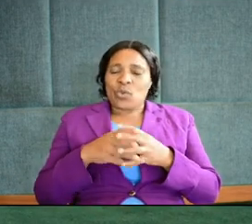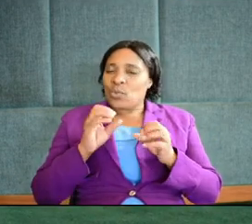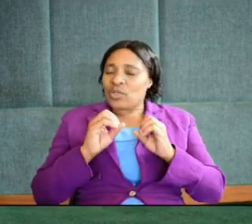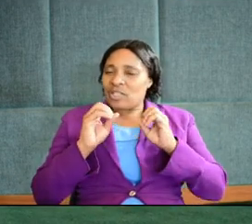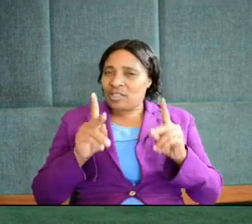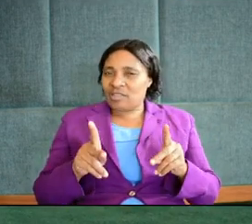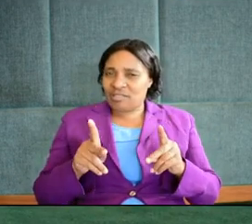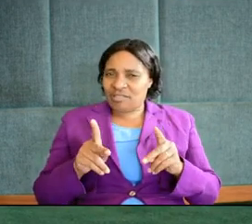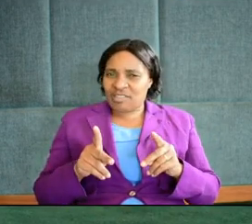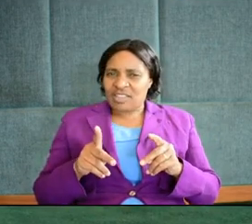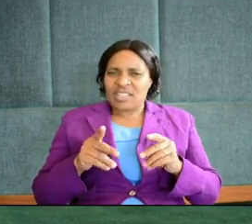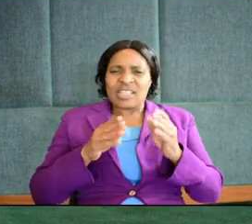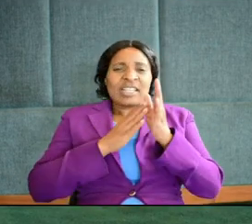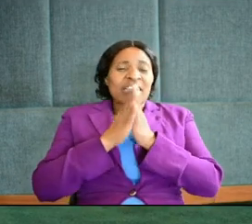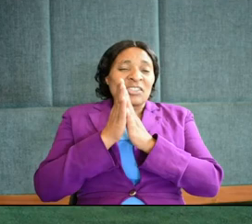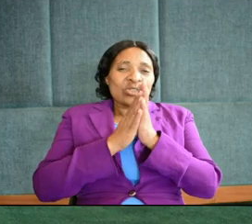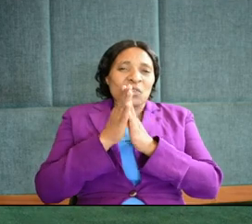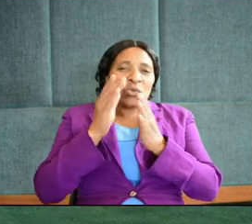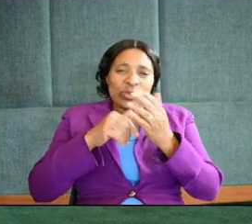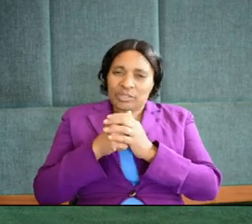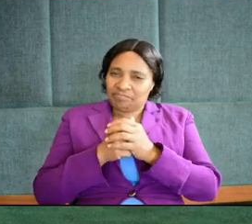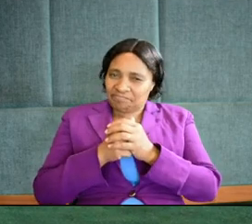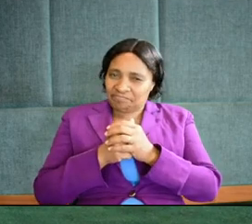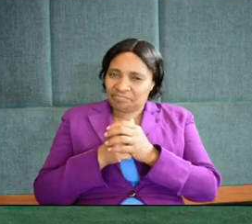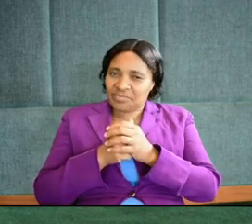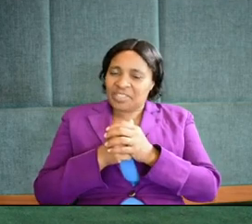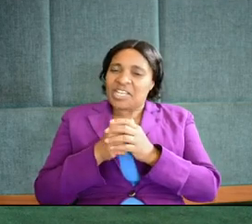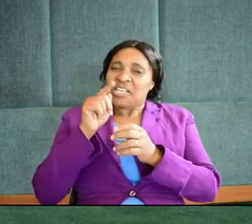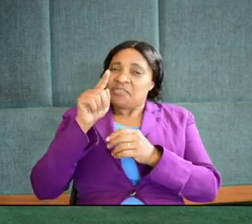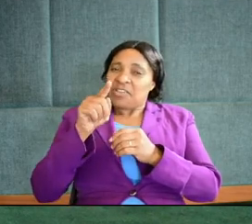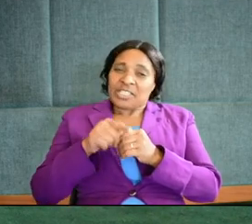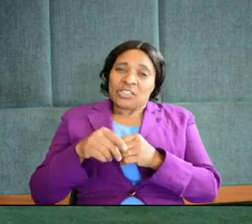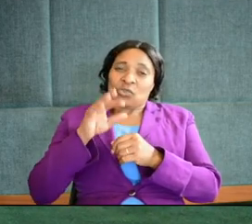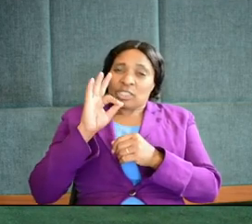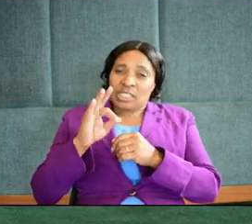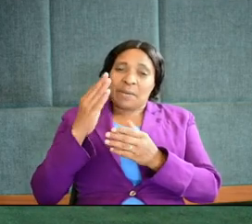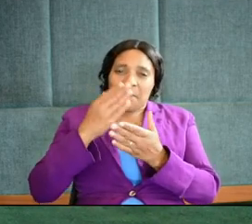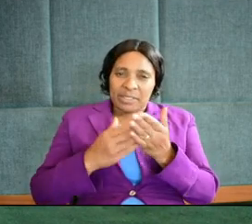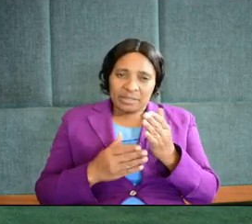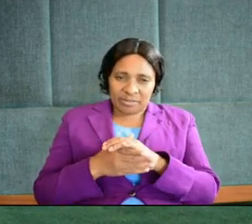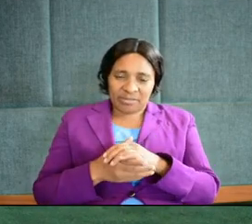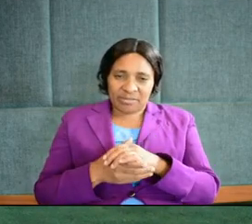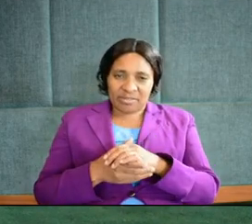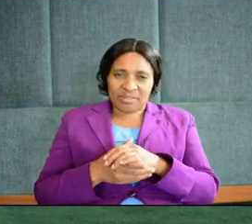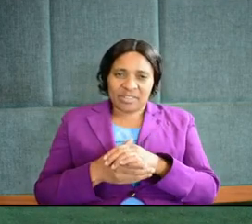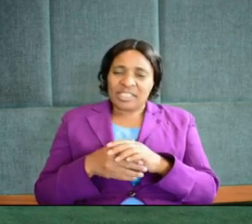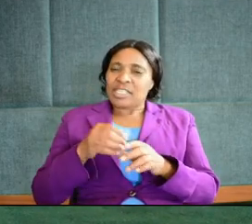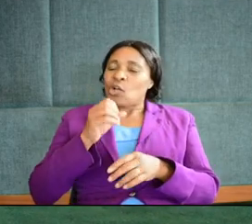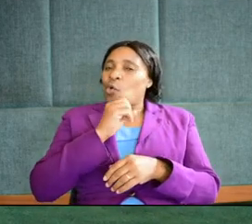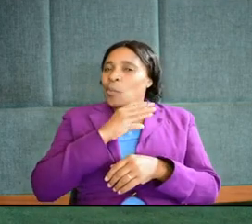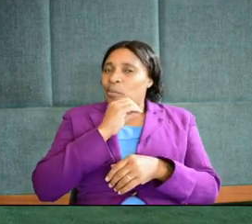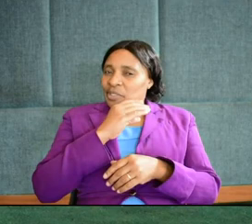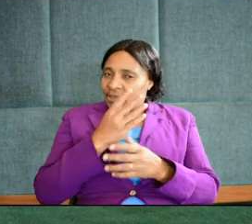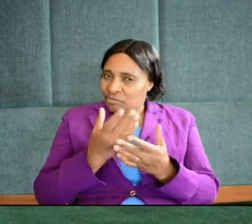Okay, the into the story is divided into 3 parts. The